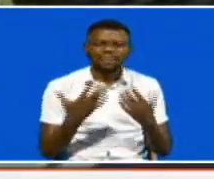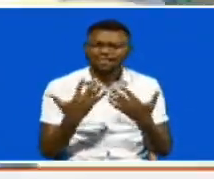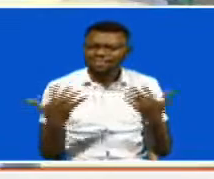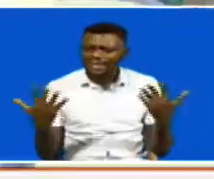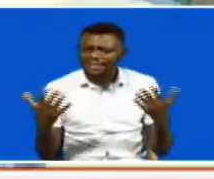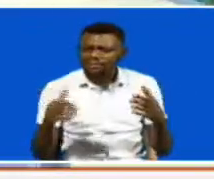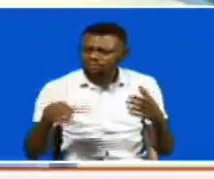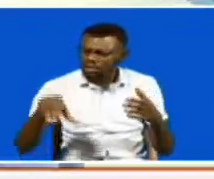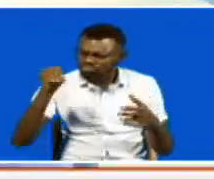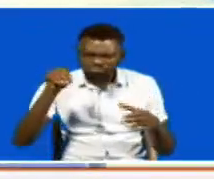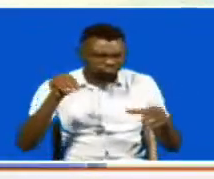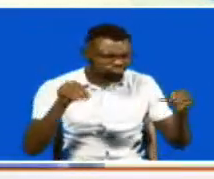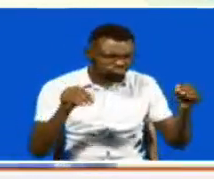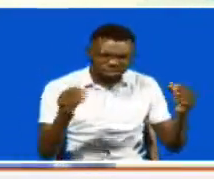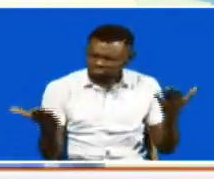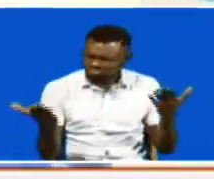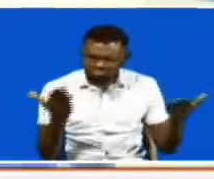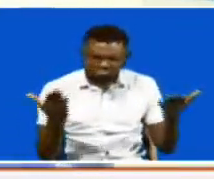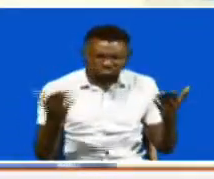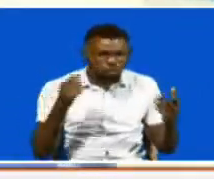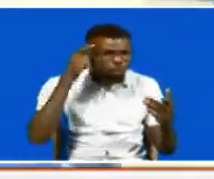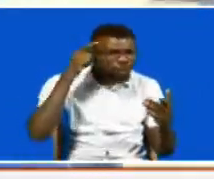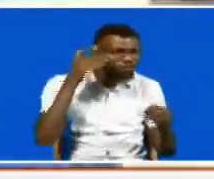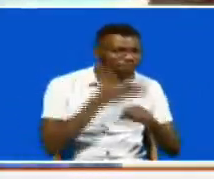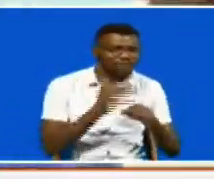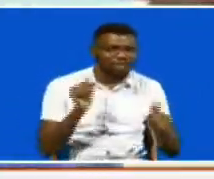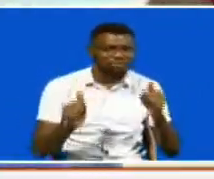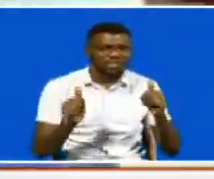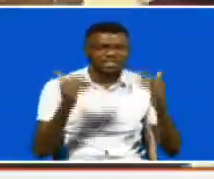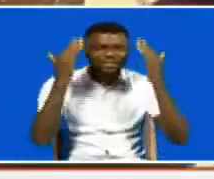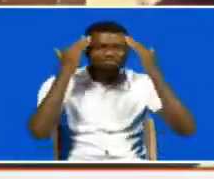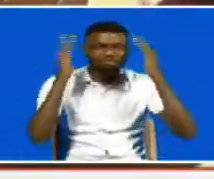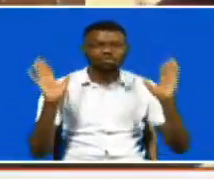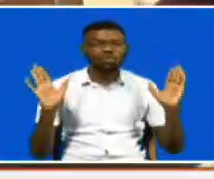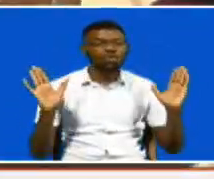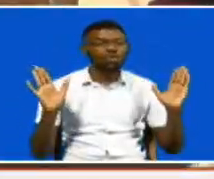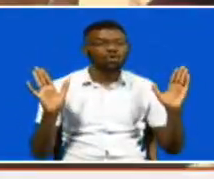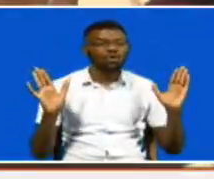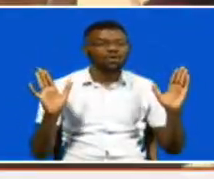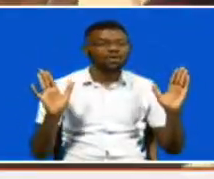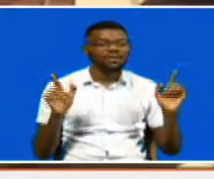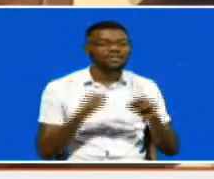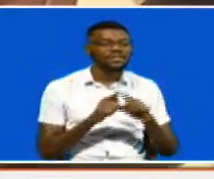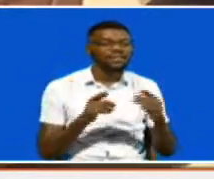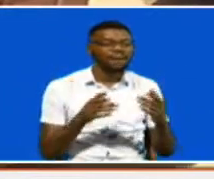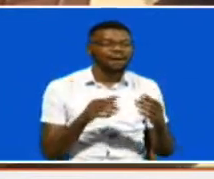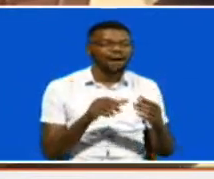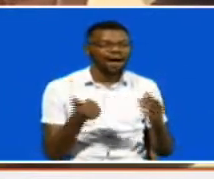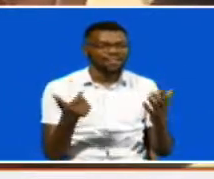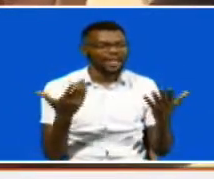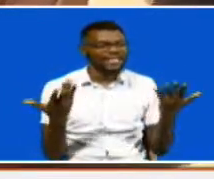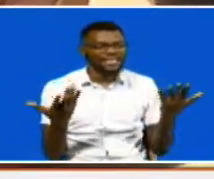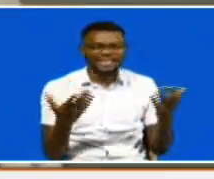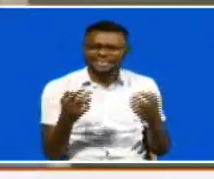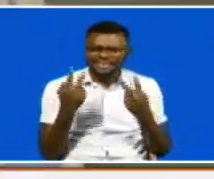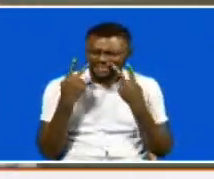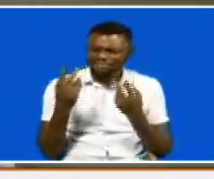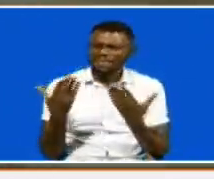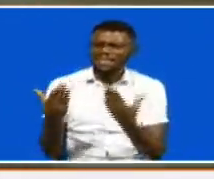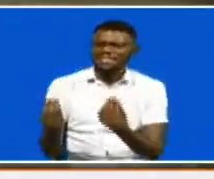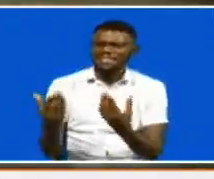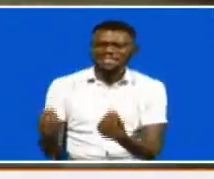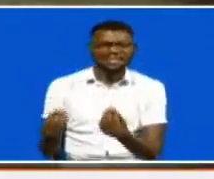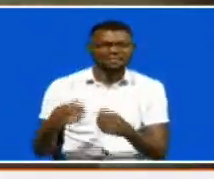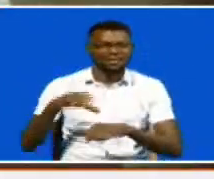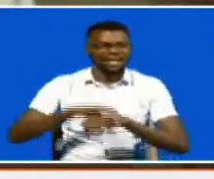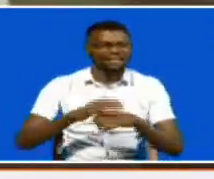are unable to differentiate what is counterfeit from genuine. There's also the issue of convenience, accessibility, and lack